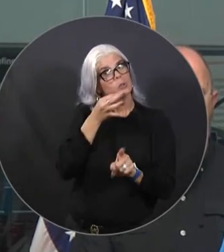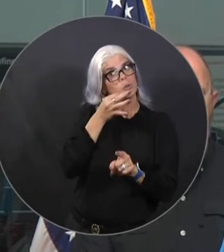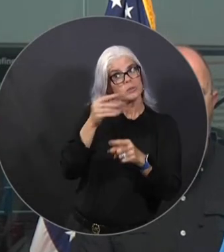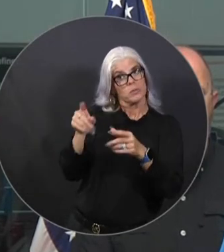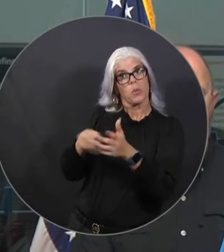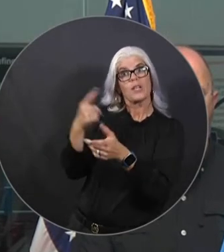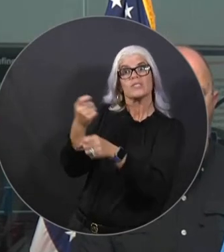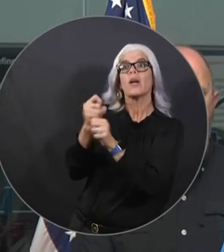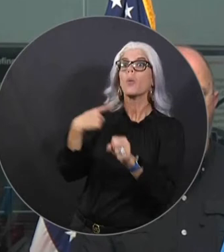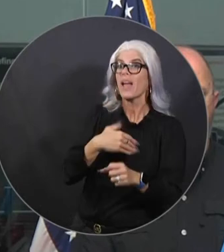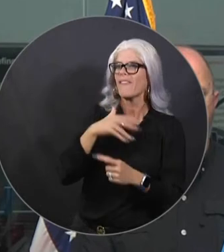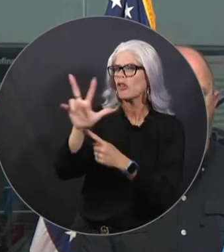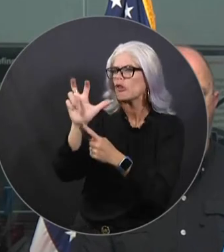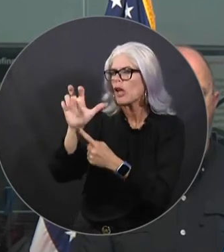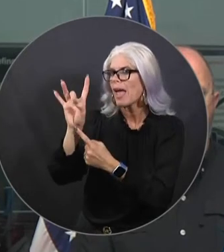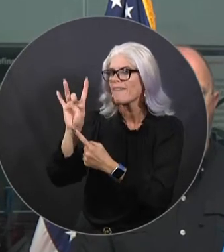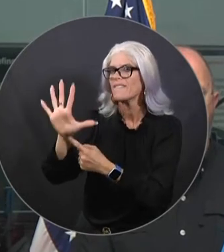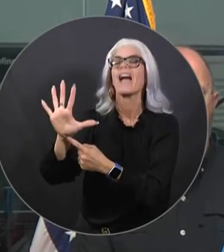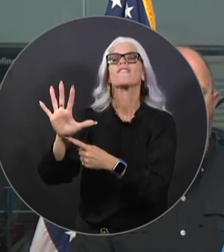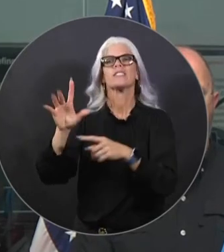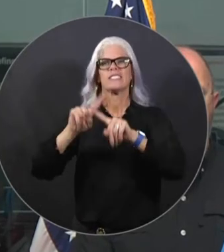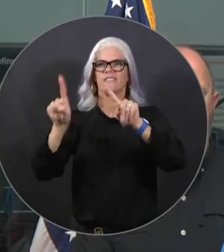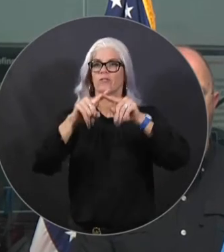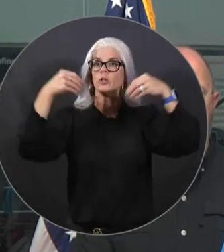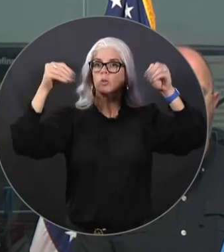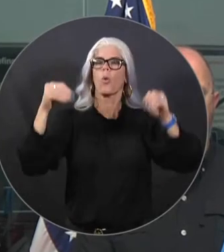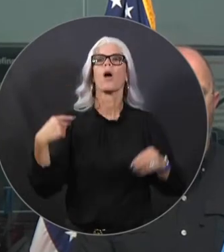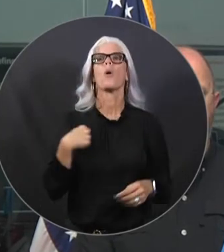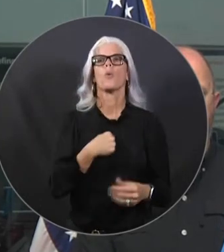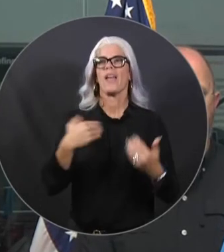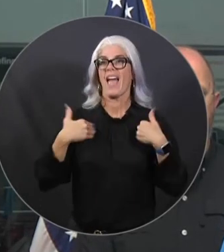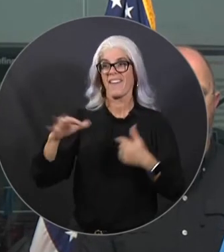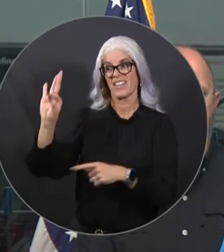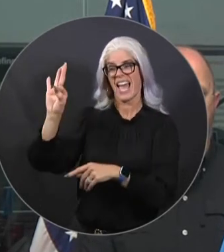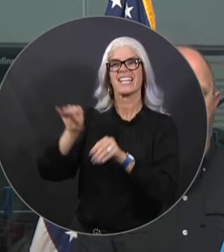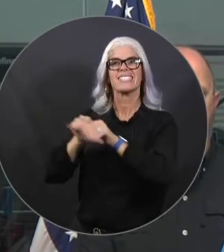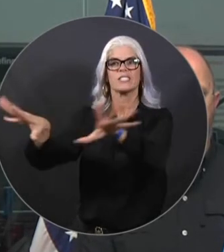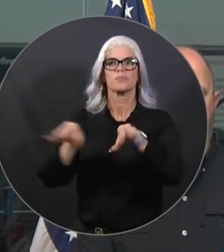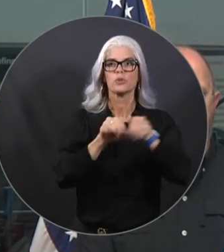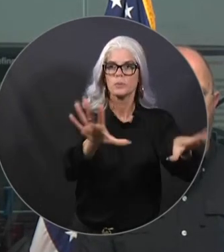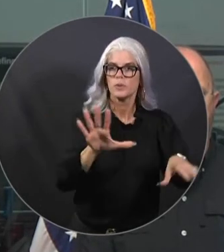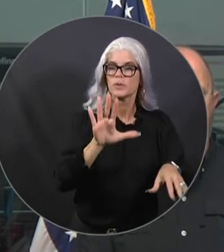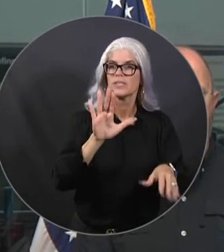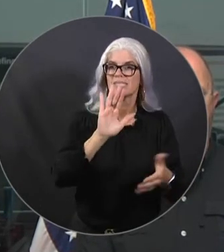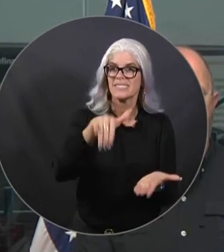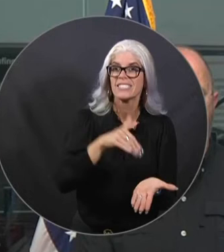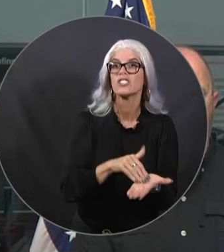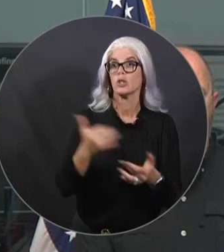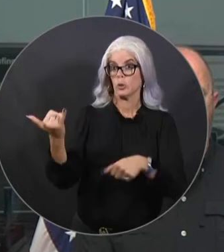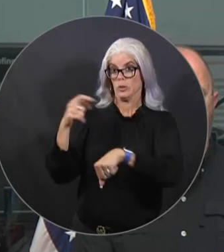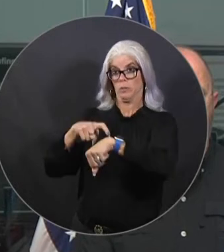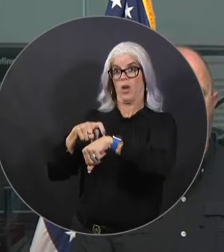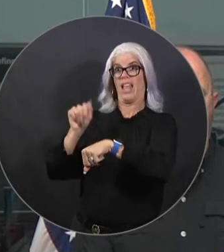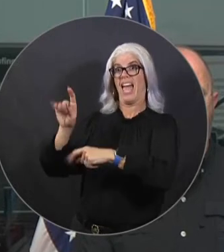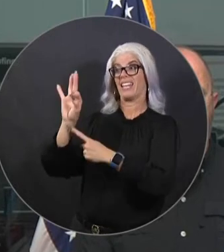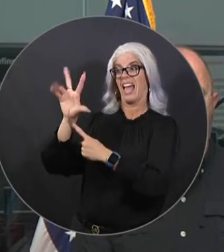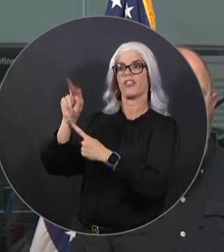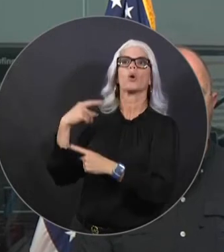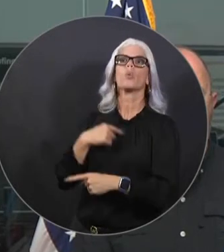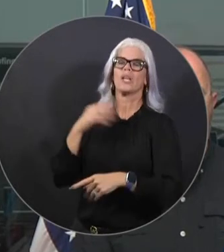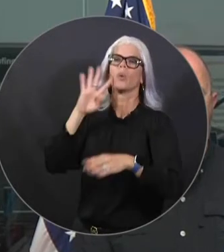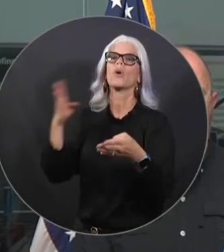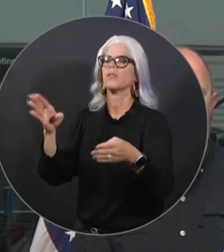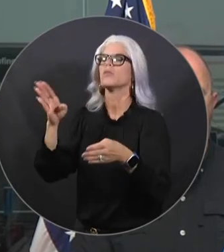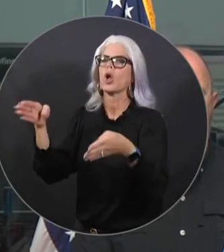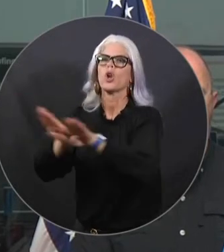9 distribution centers, and at one point today, 244 of those were closed. And we think over the next day or so, we'll have the majority of those back